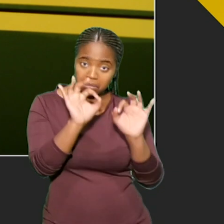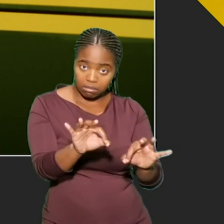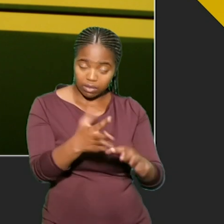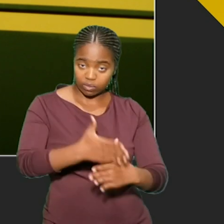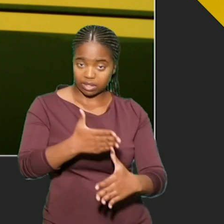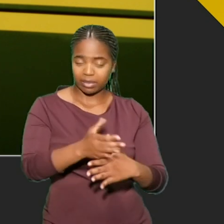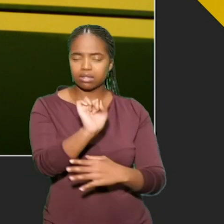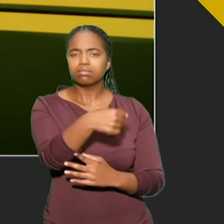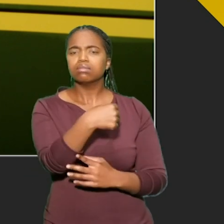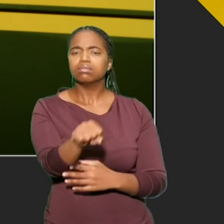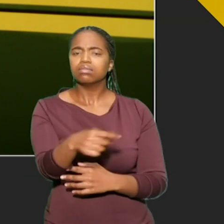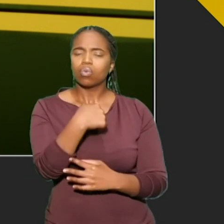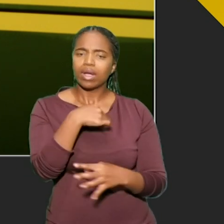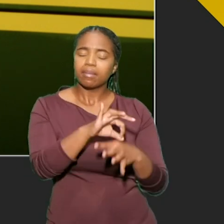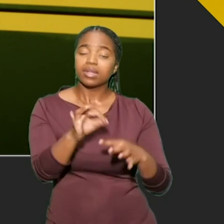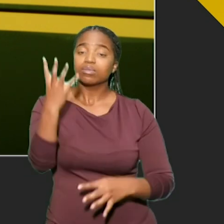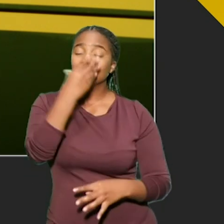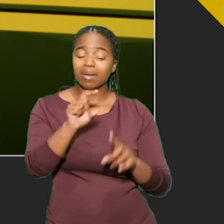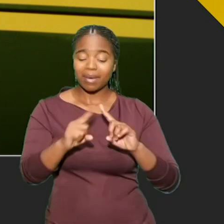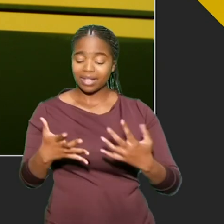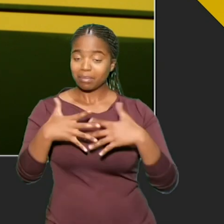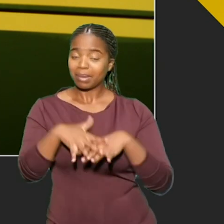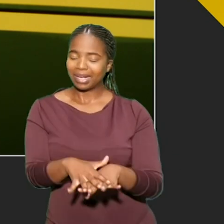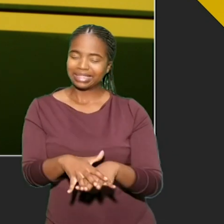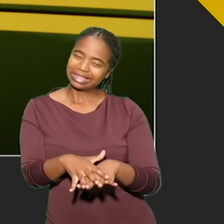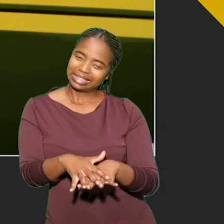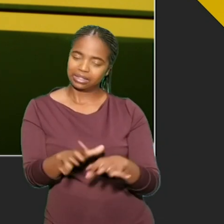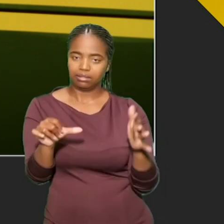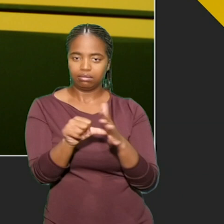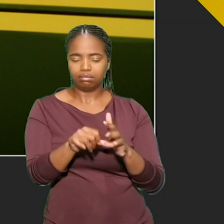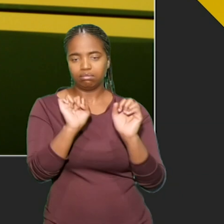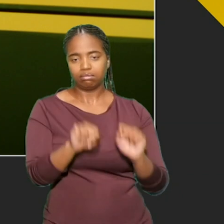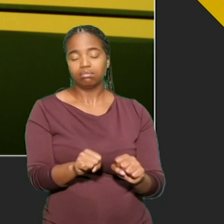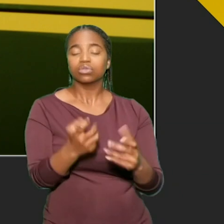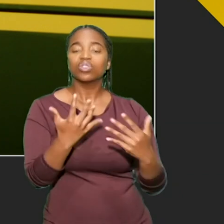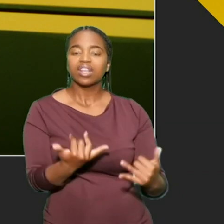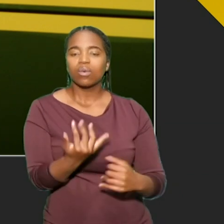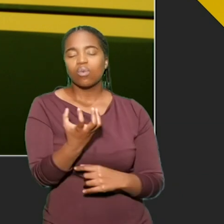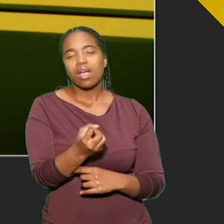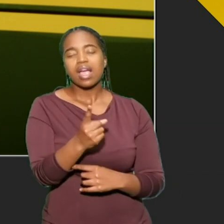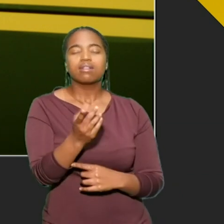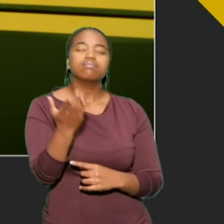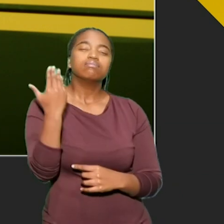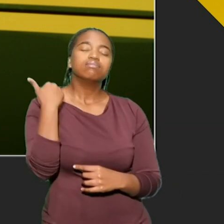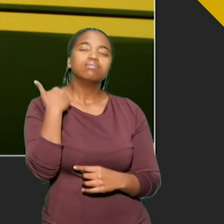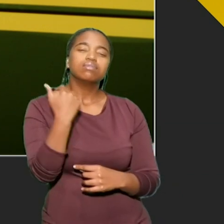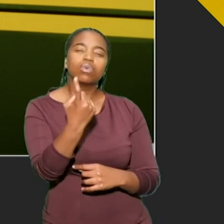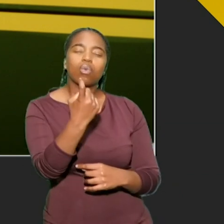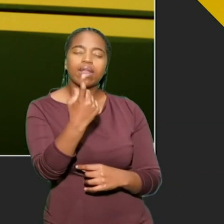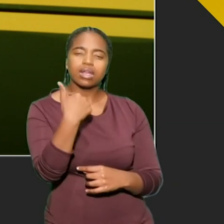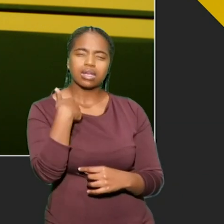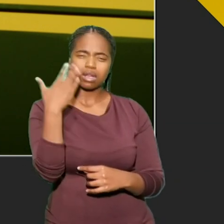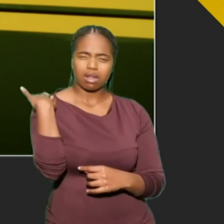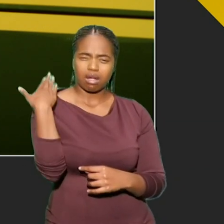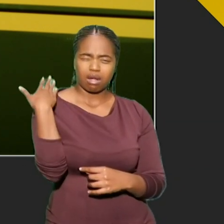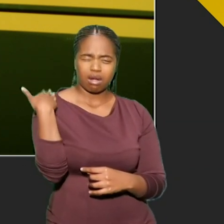it, yakhombisa Uguti, the plan is beautiful, but the implementation is very key. And speaking on that, looking back into one of the episodes that played